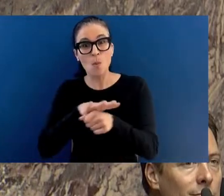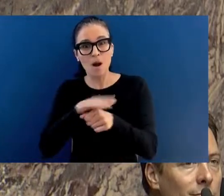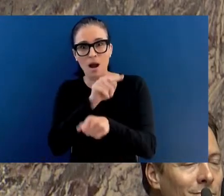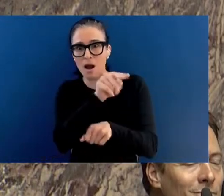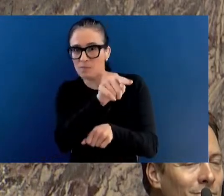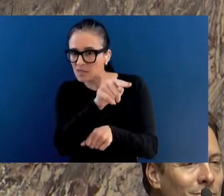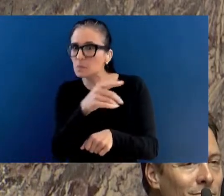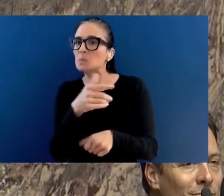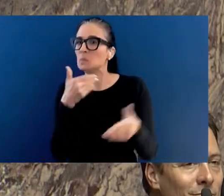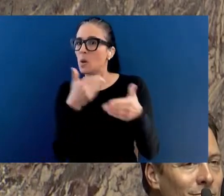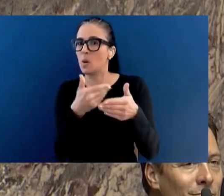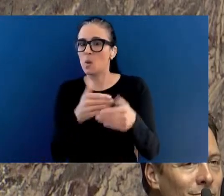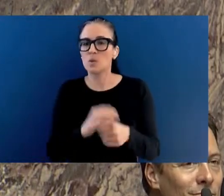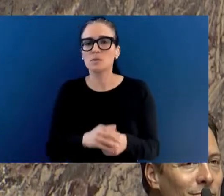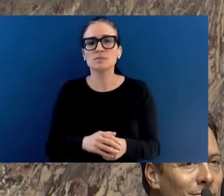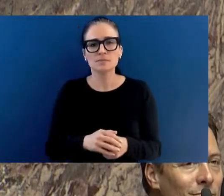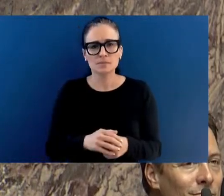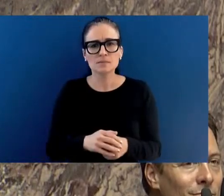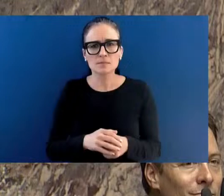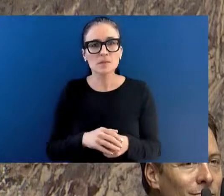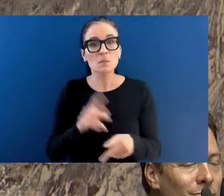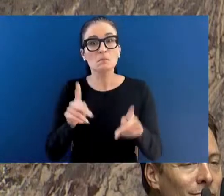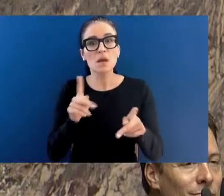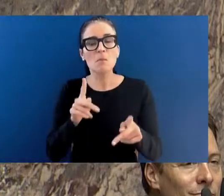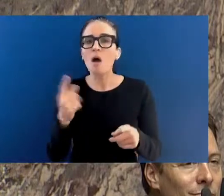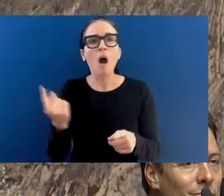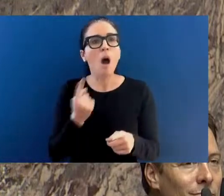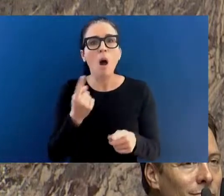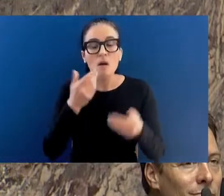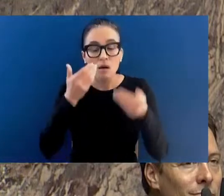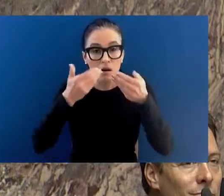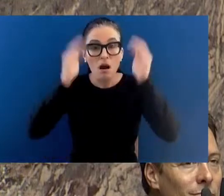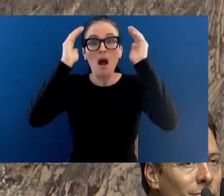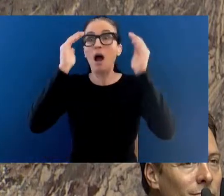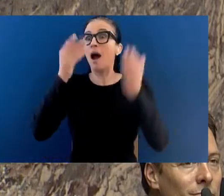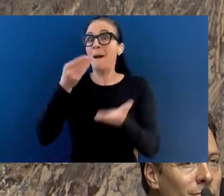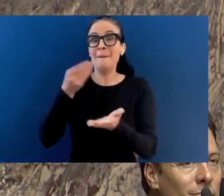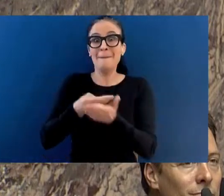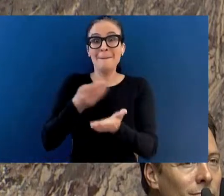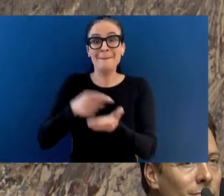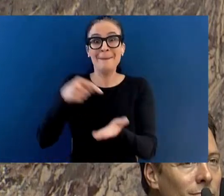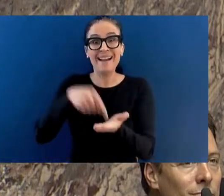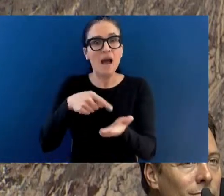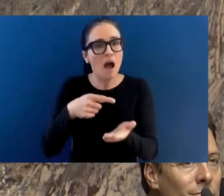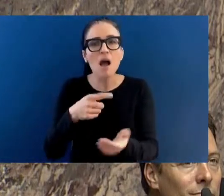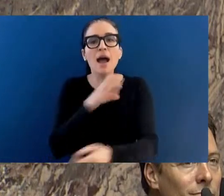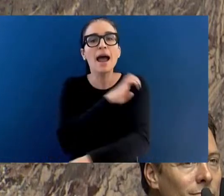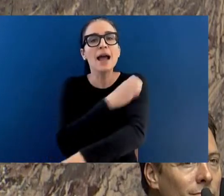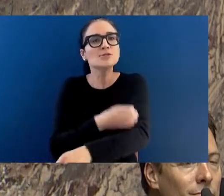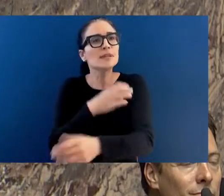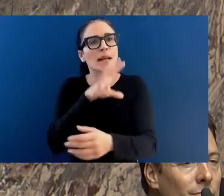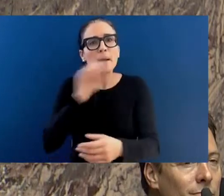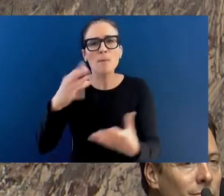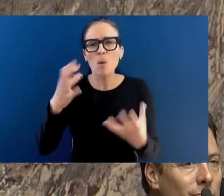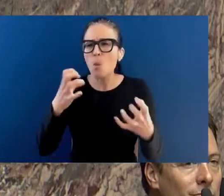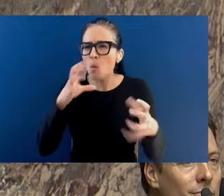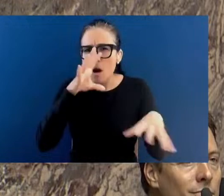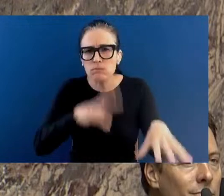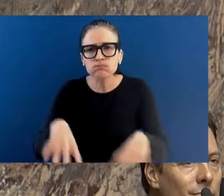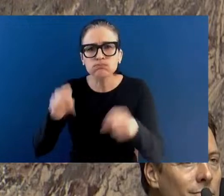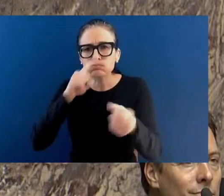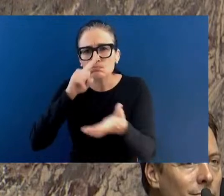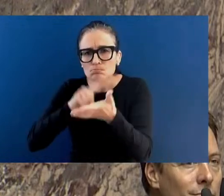becomes available. Energy companies are interested in exploring for geothermal opportunities, while heli-skiers regularly fly the area.